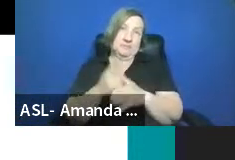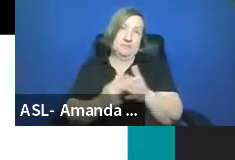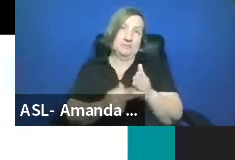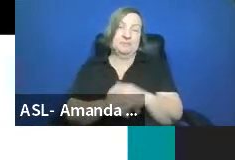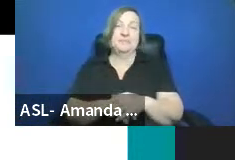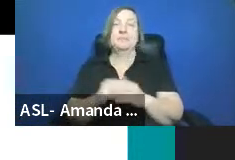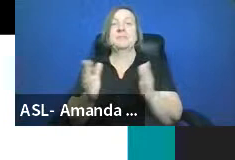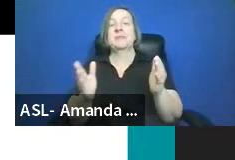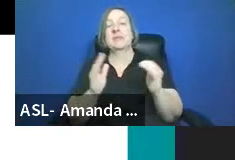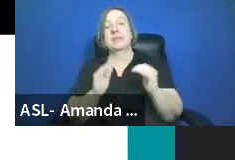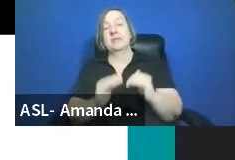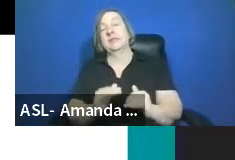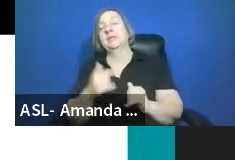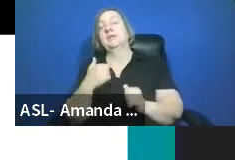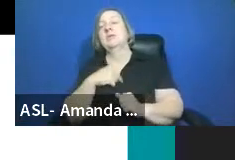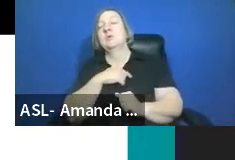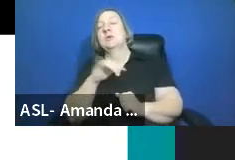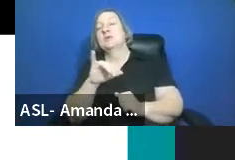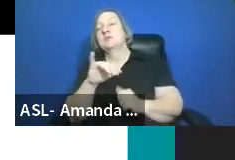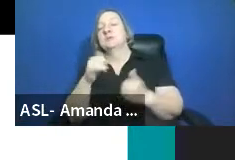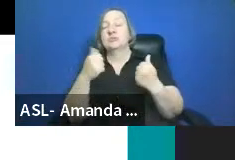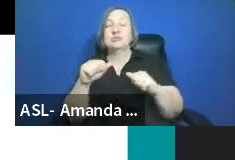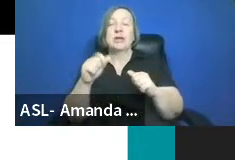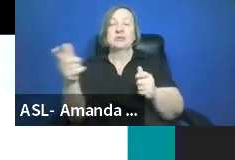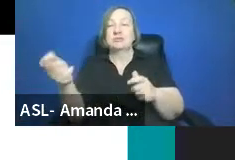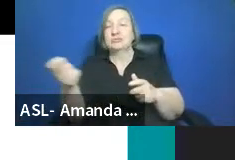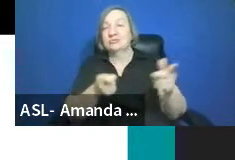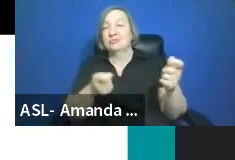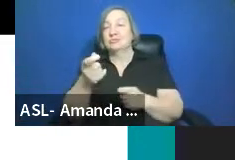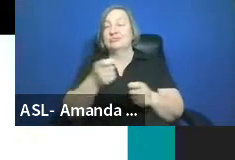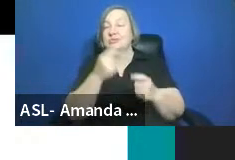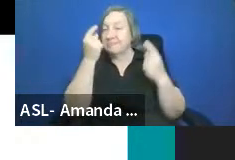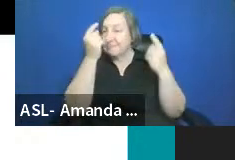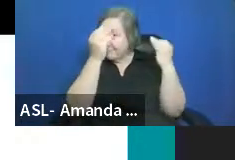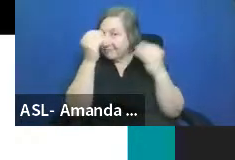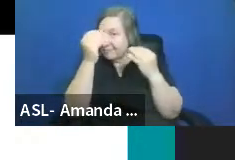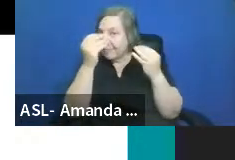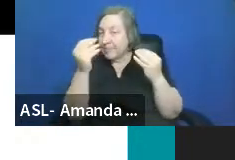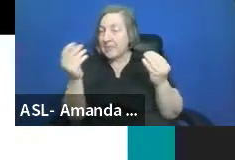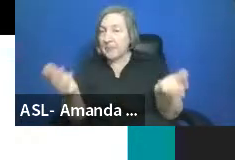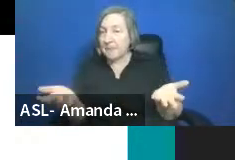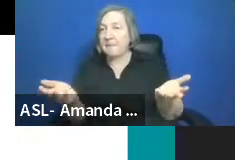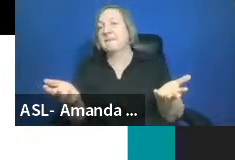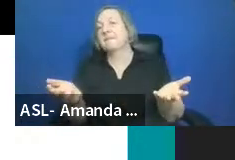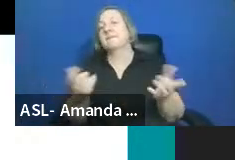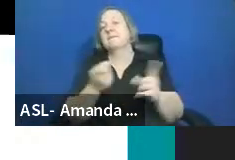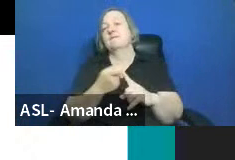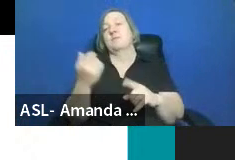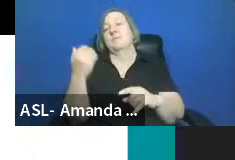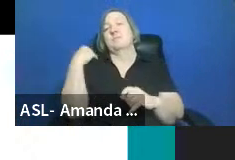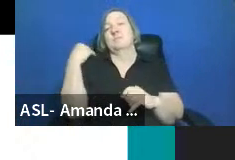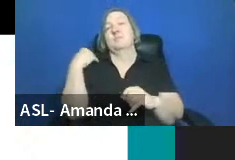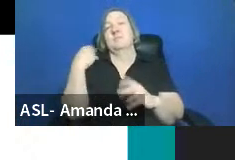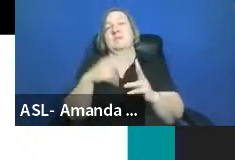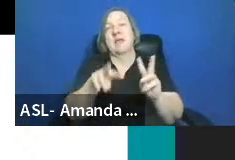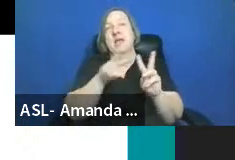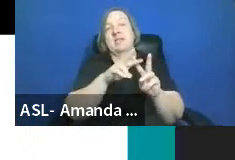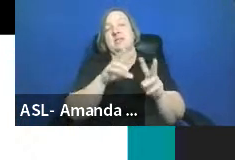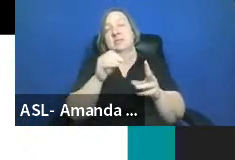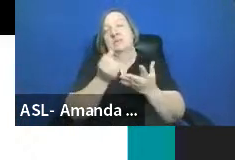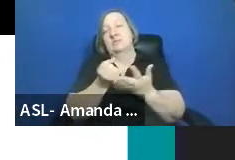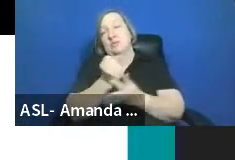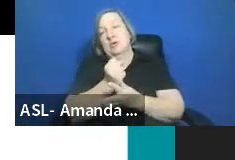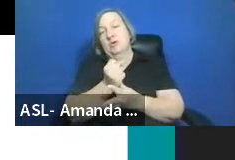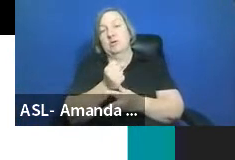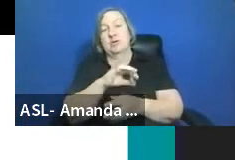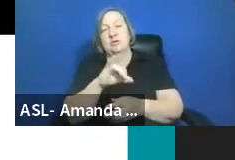And then we've also been trying to pull into this consideration from the previous values and priorities.